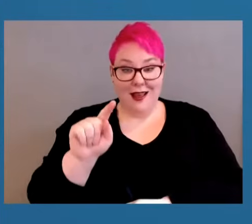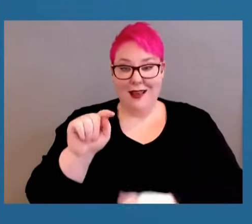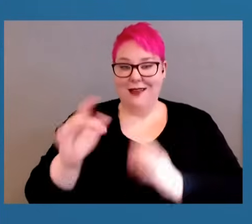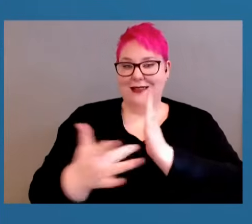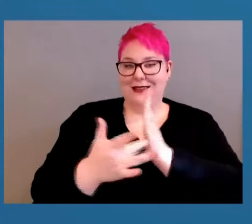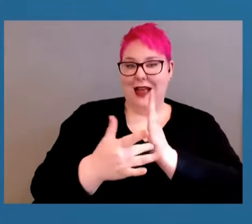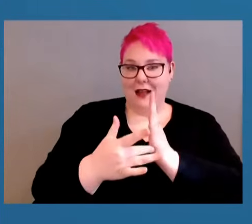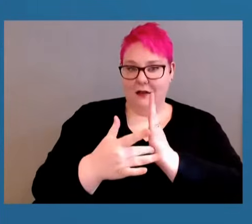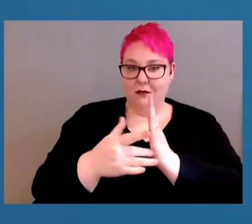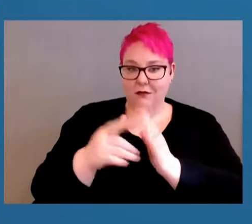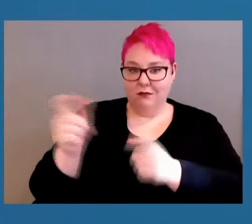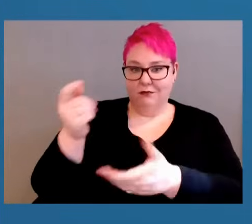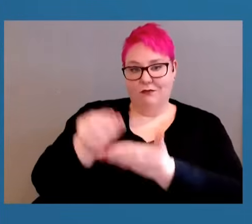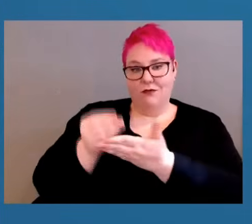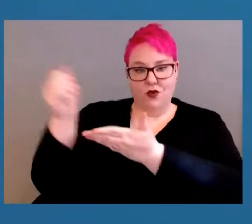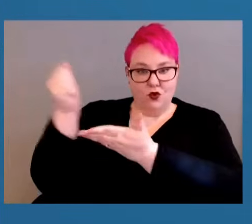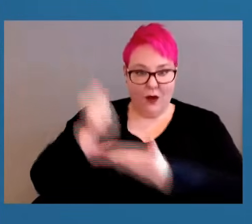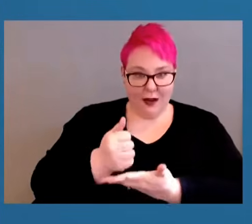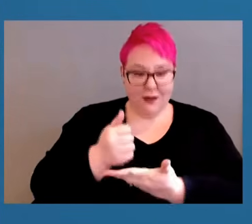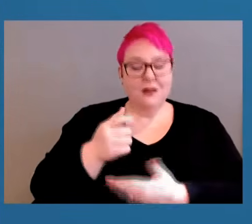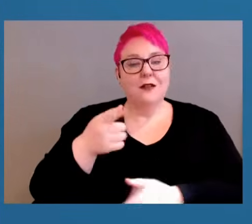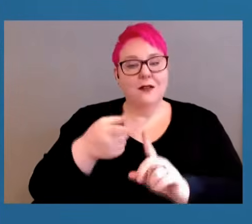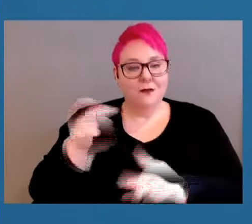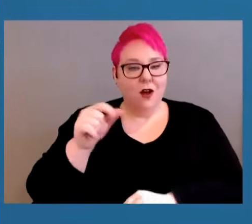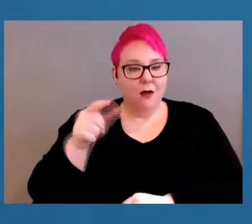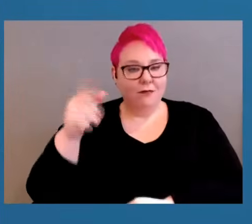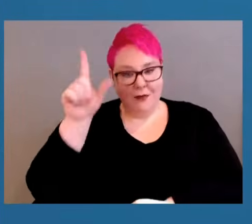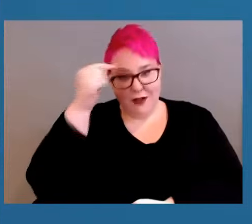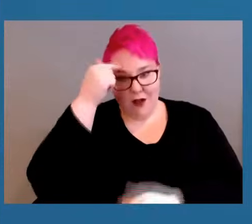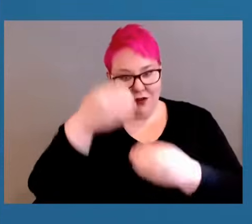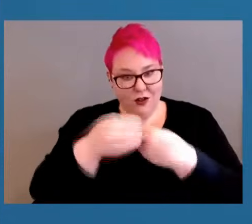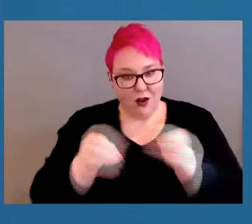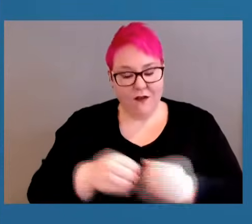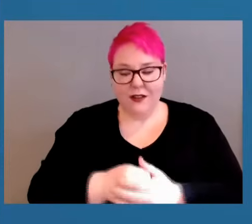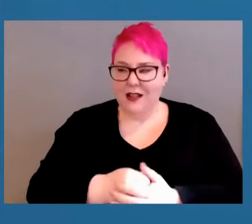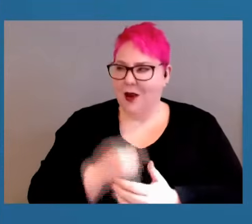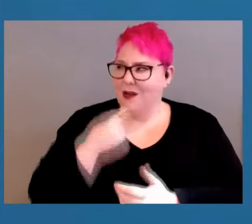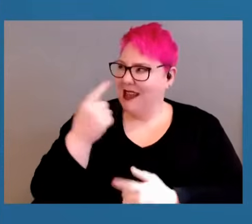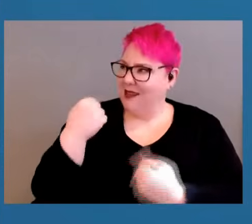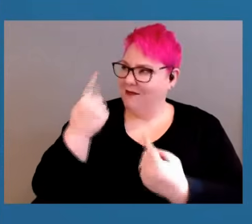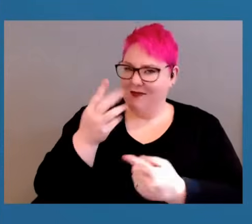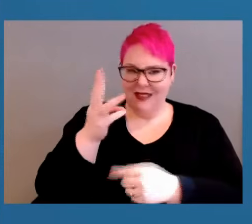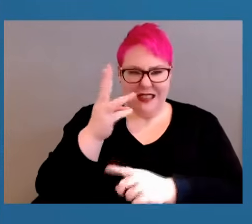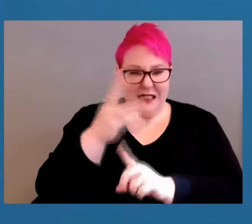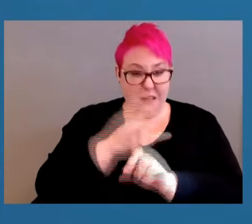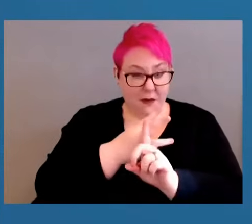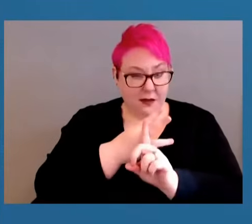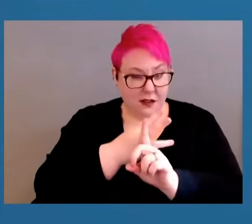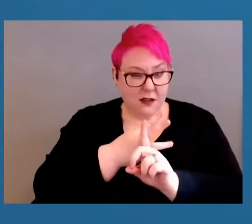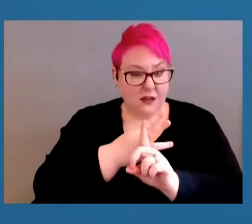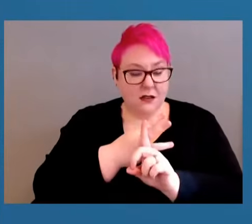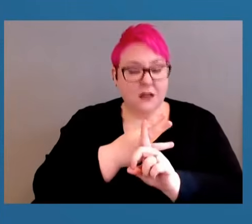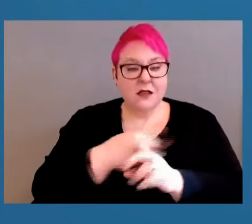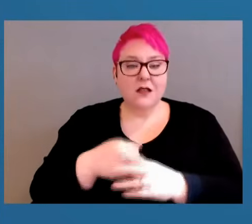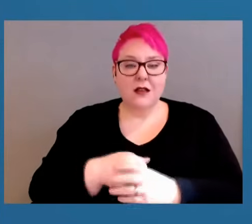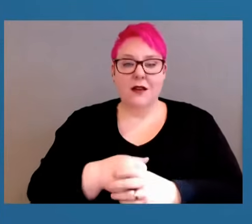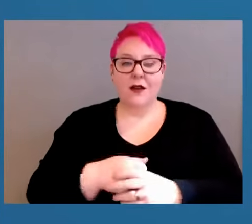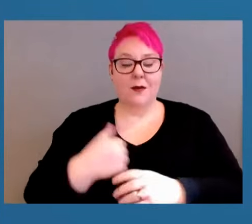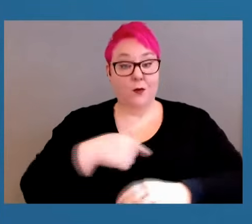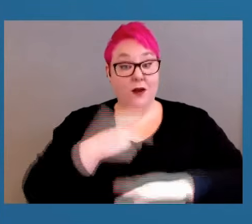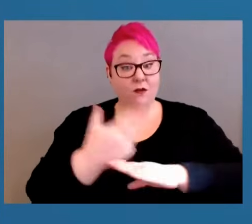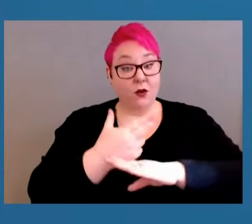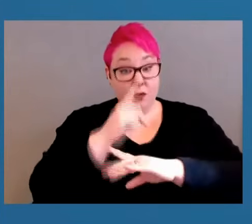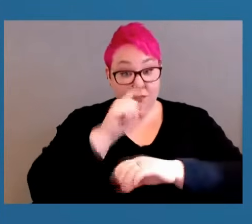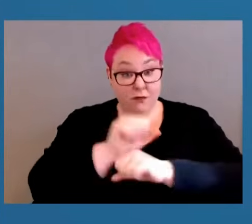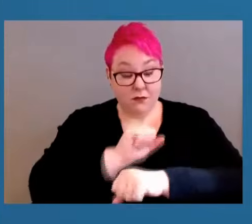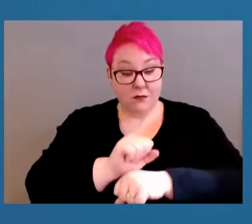office. It's been in operation for less than a year, probably 6 months. Is that about right? But we have used it on actual barricaded